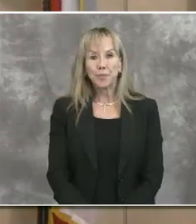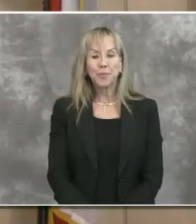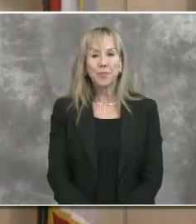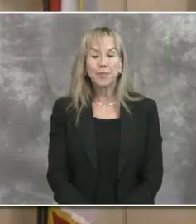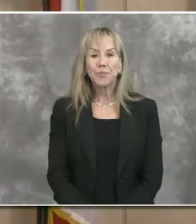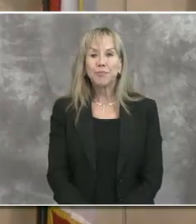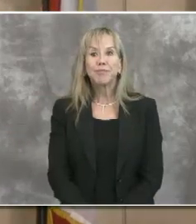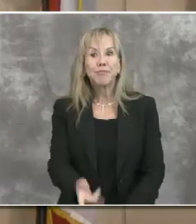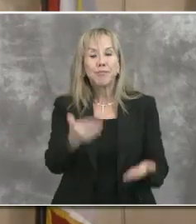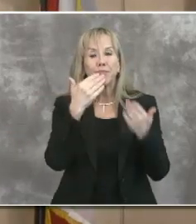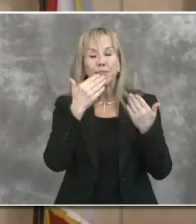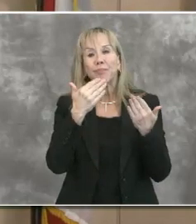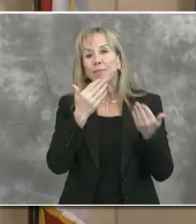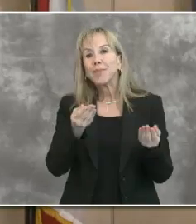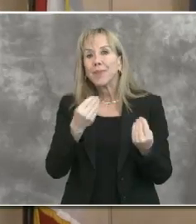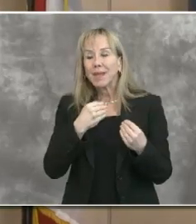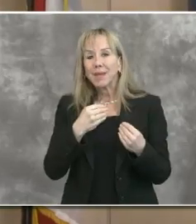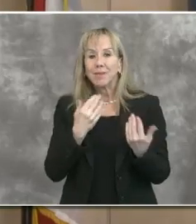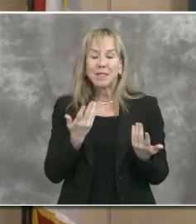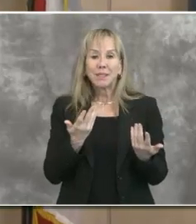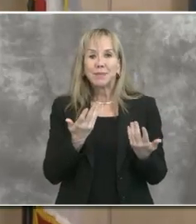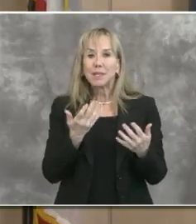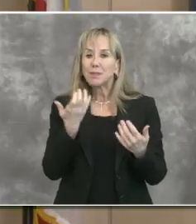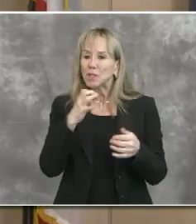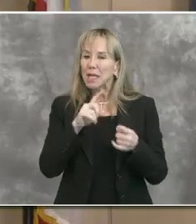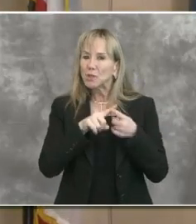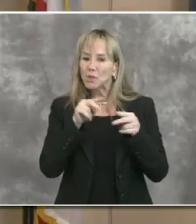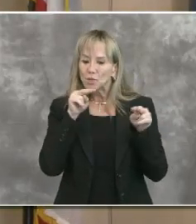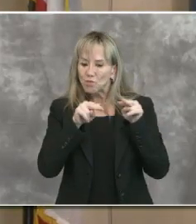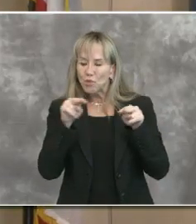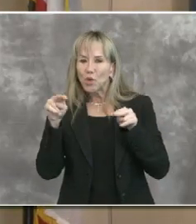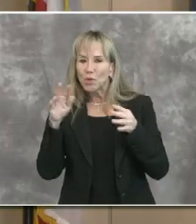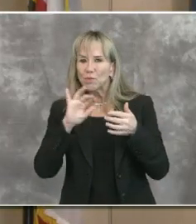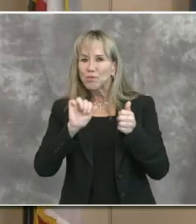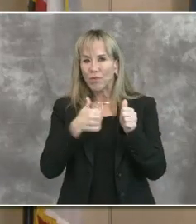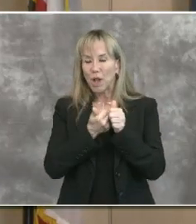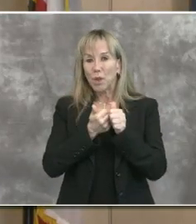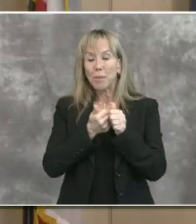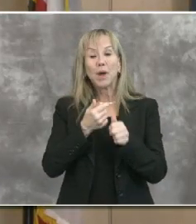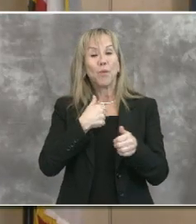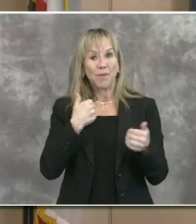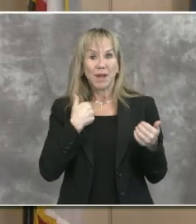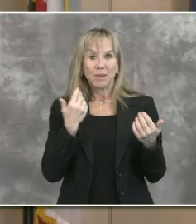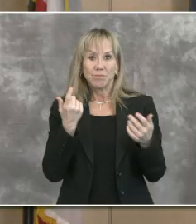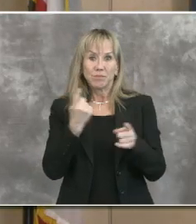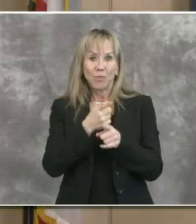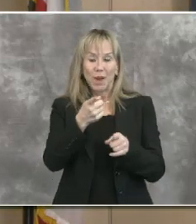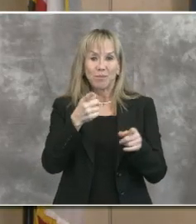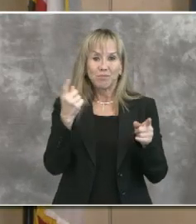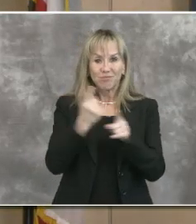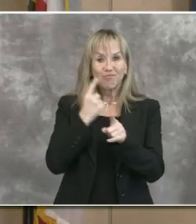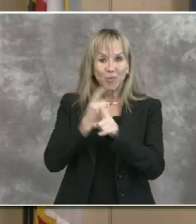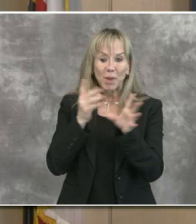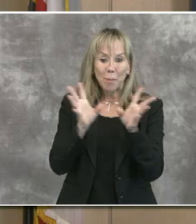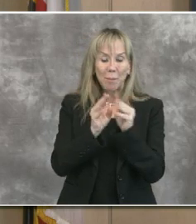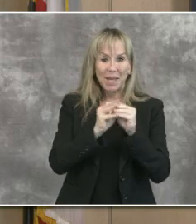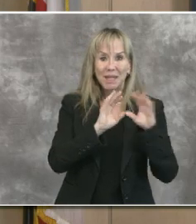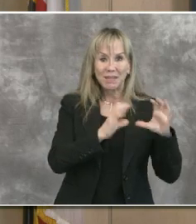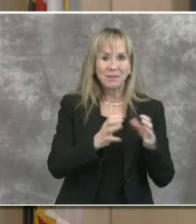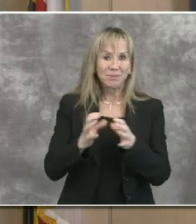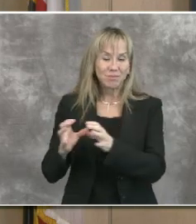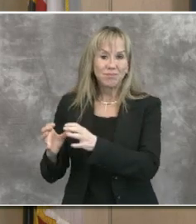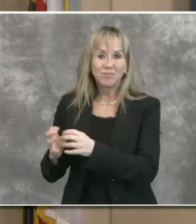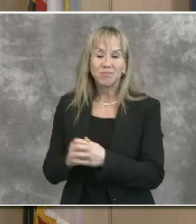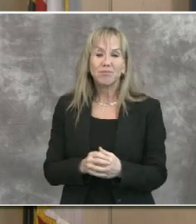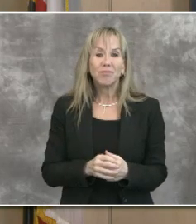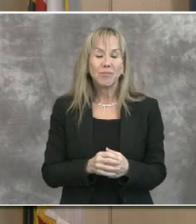Sure, thanks for giving me a chance to do some follow-up. We actually have had regular meetings of the group that is looking